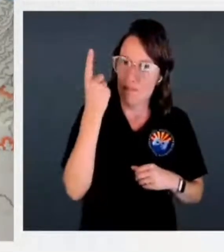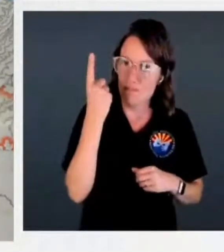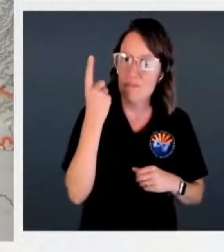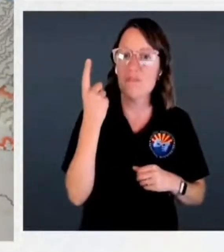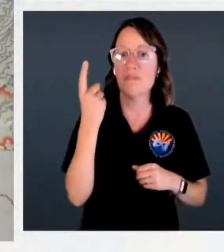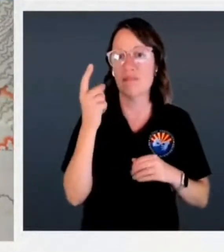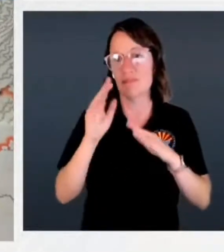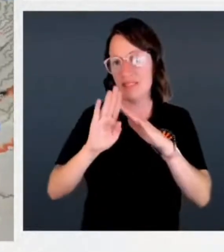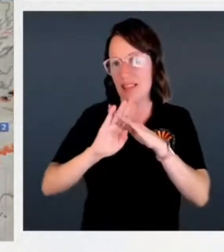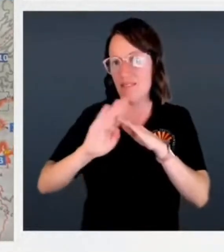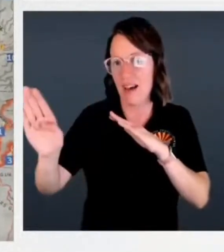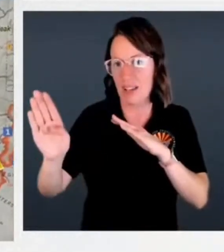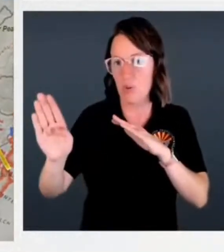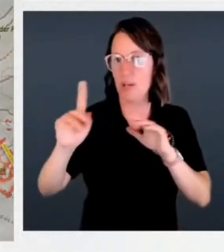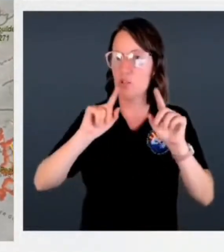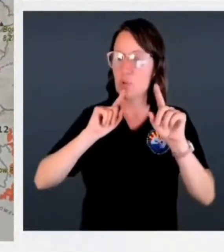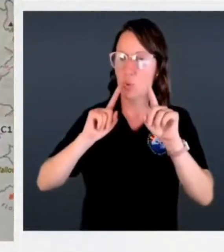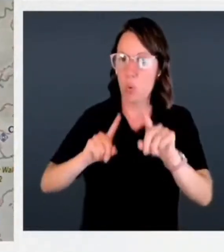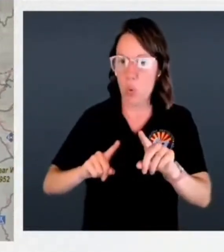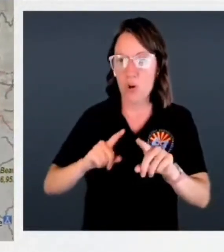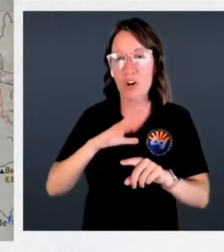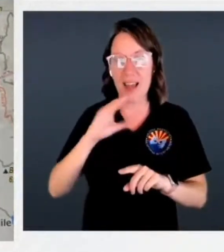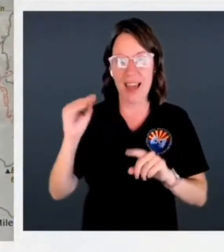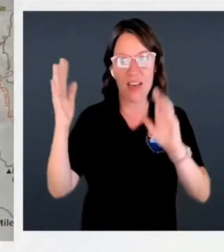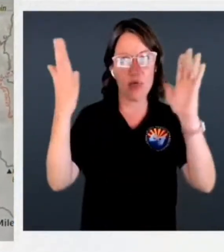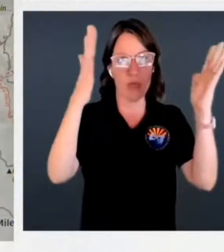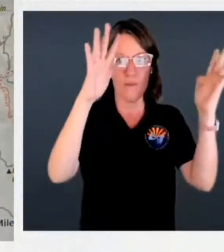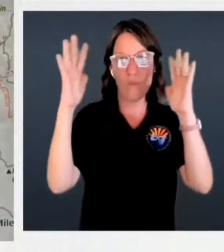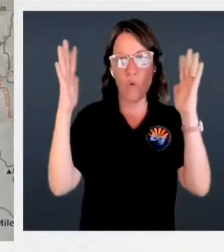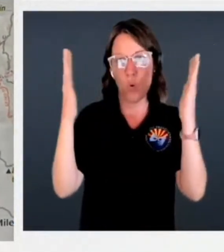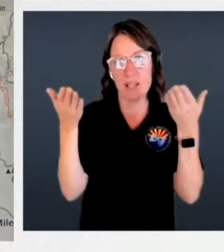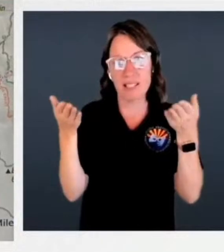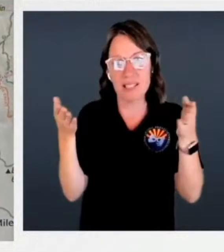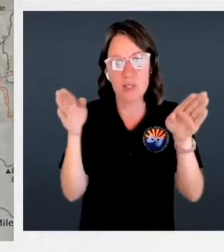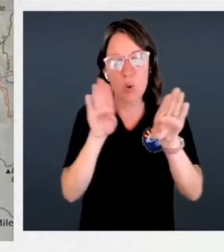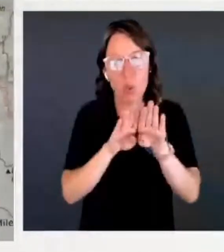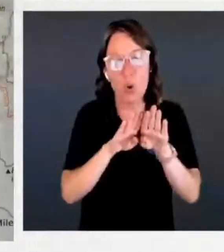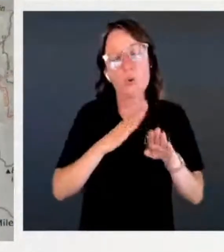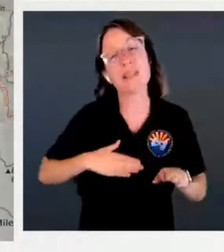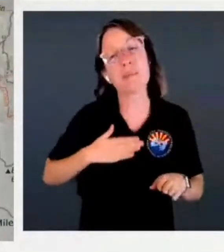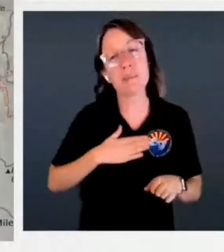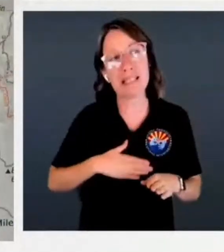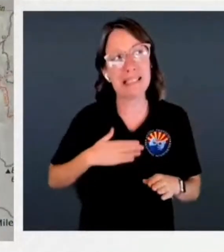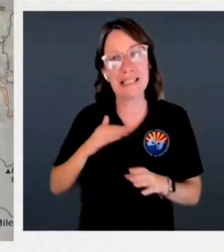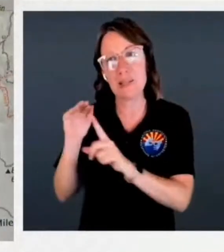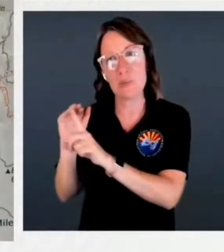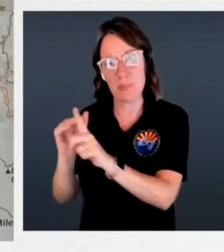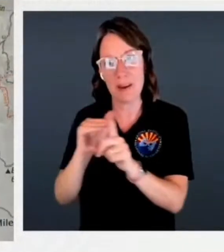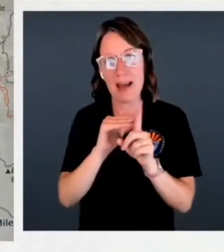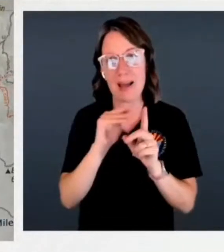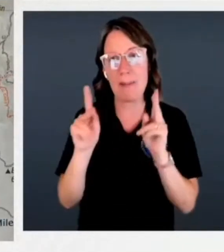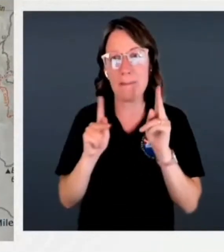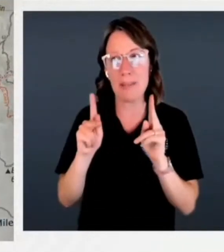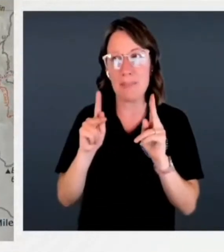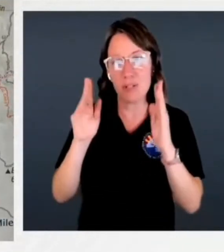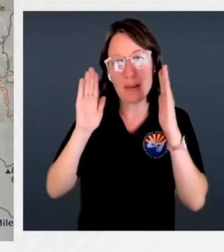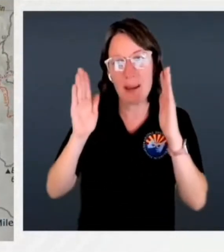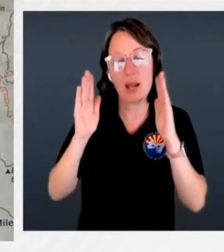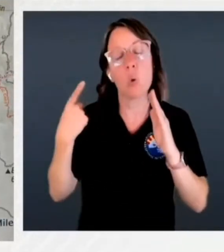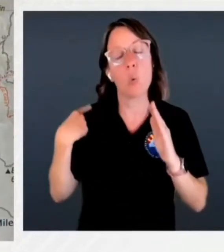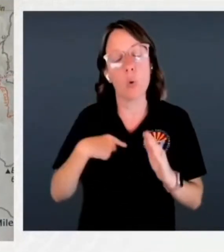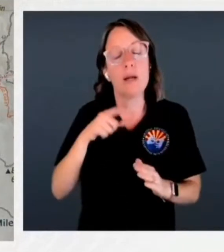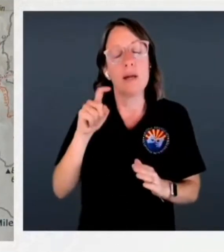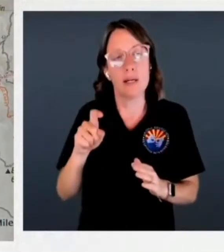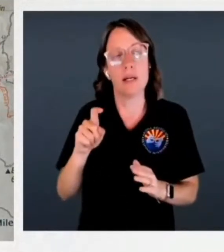have a forest closure. If you can remind folks to pay attention to that, we really need people to adhere to that